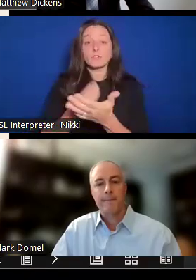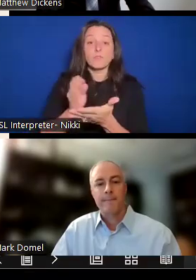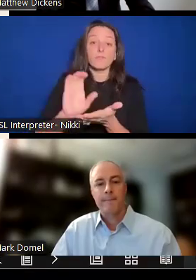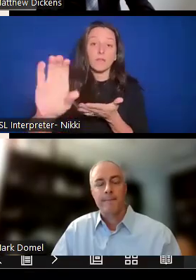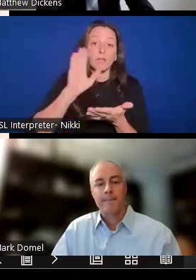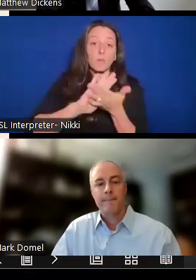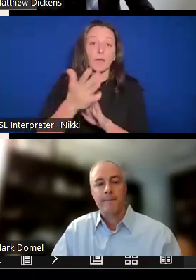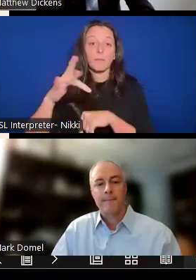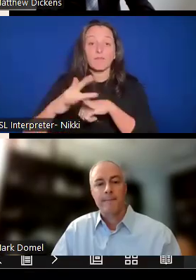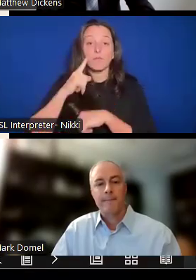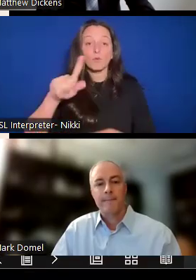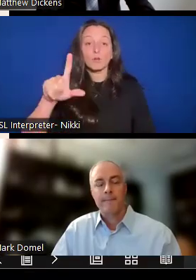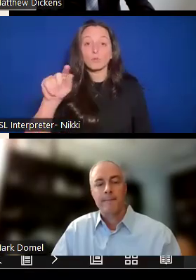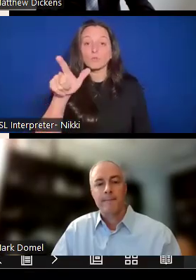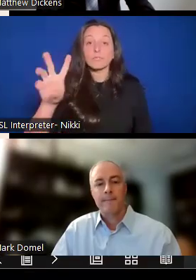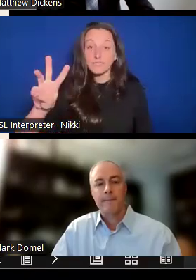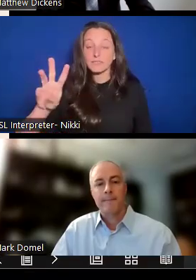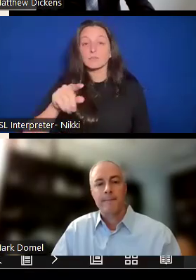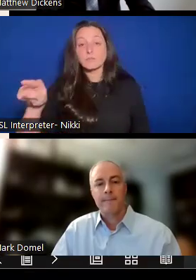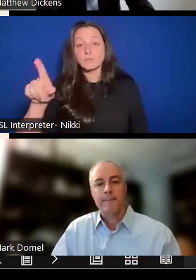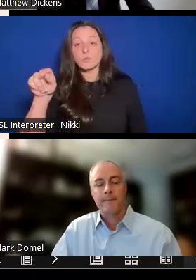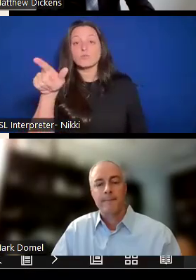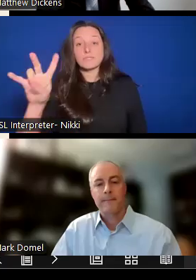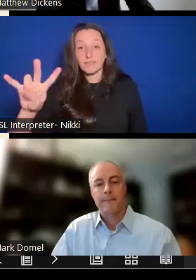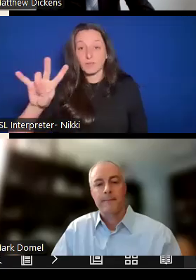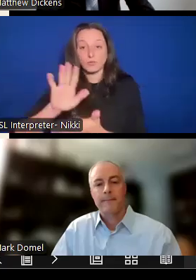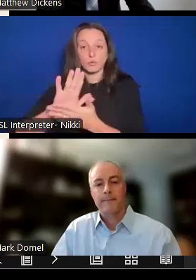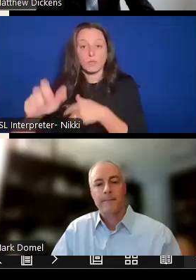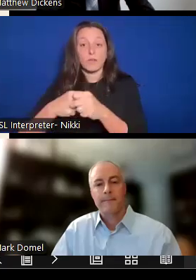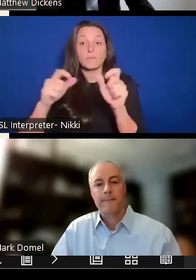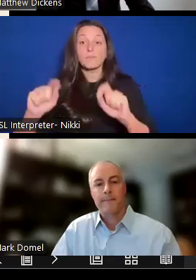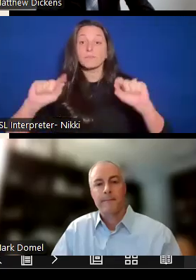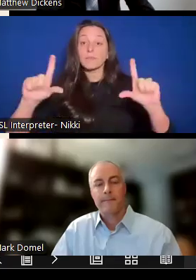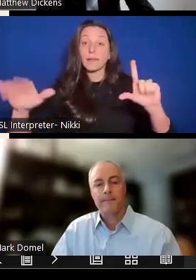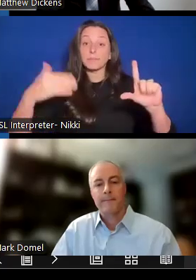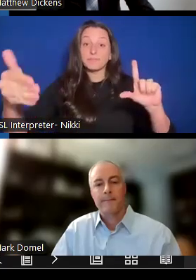available for the 2026-27 school year. Slide.